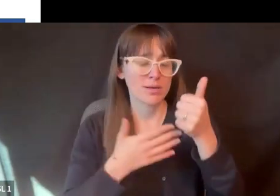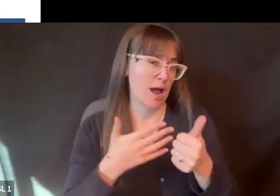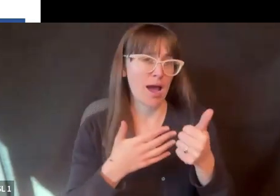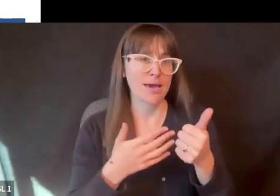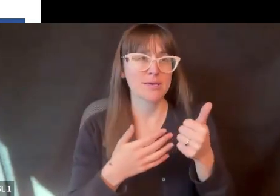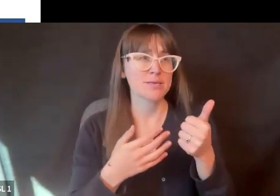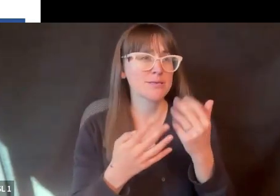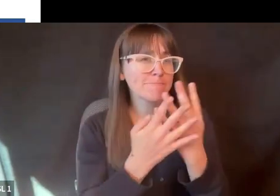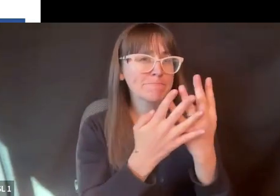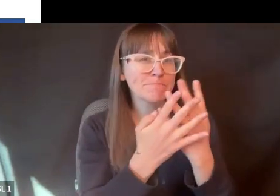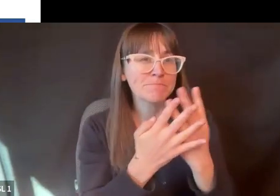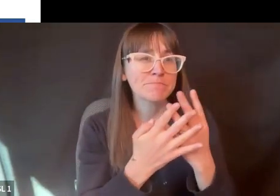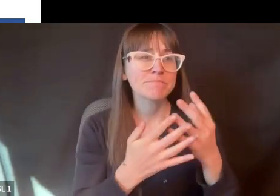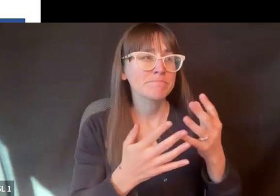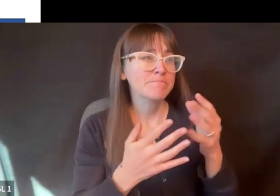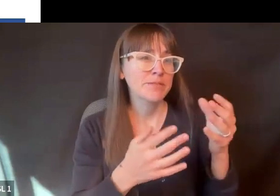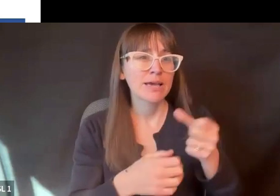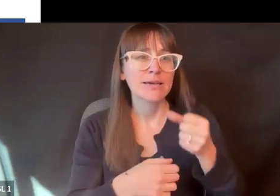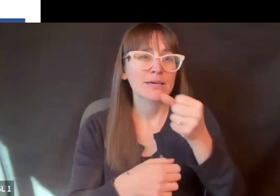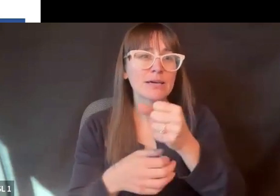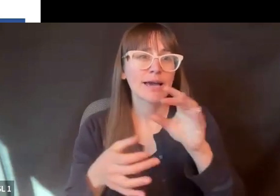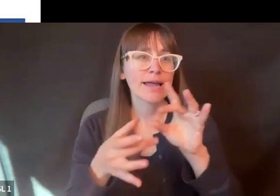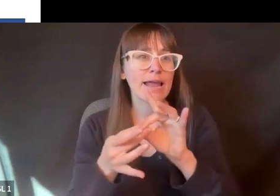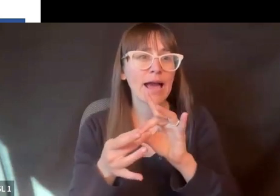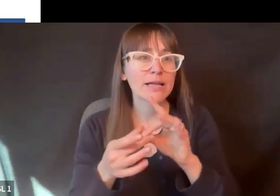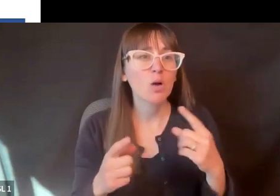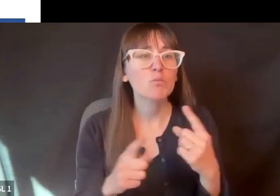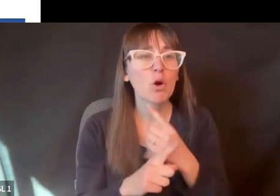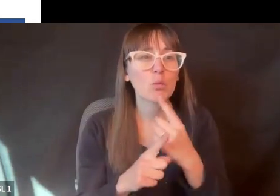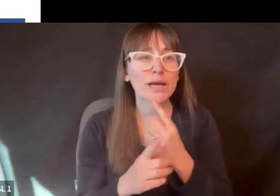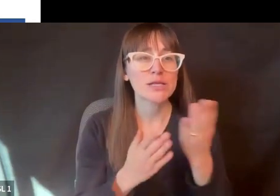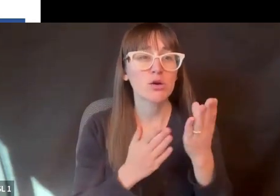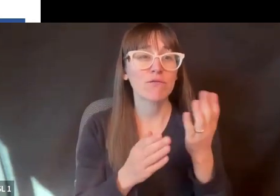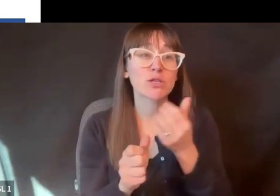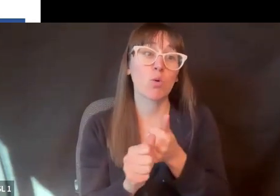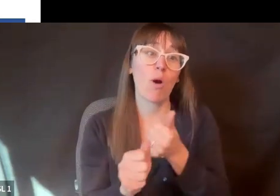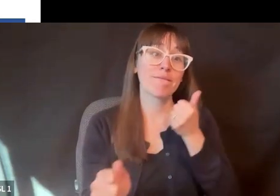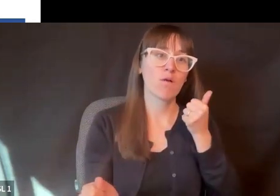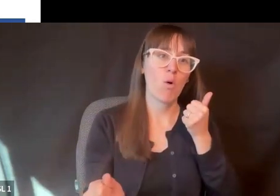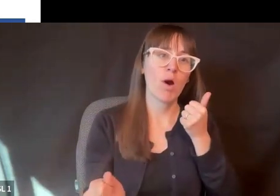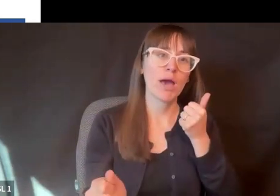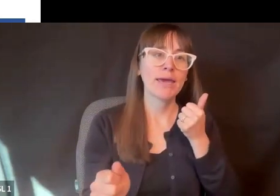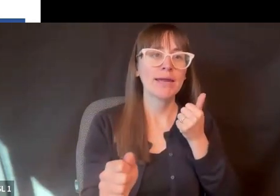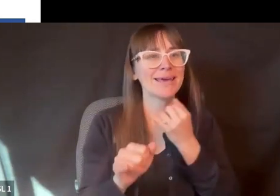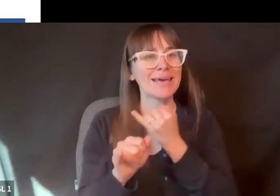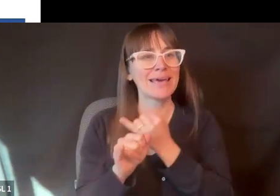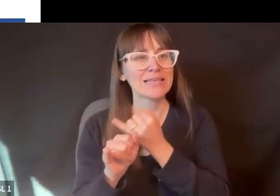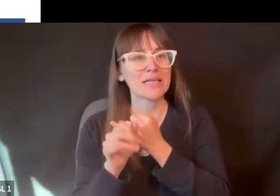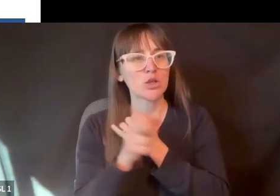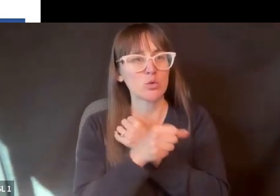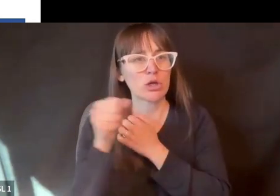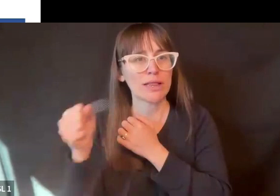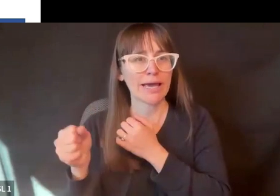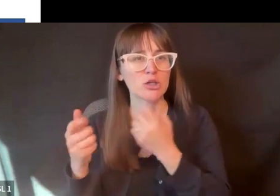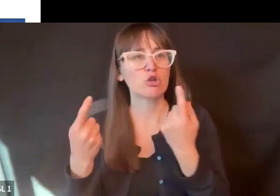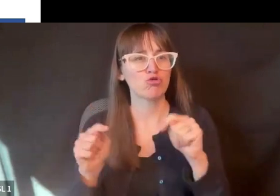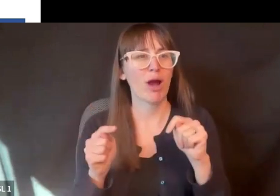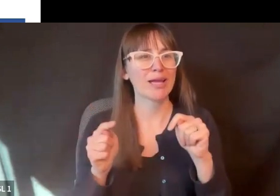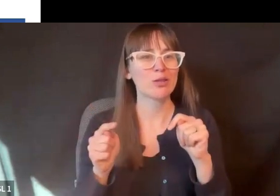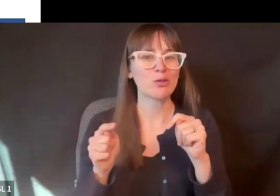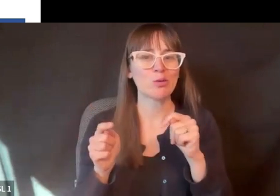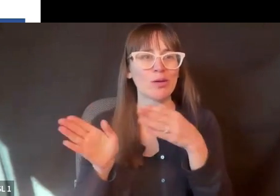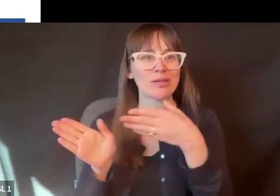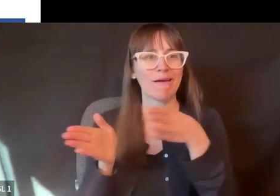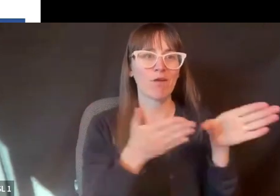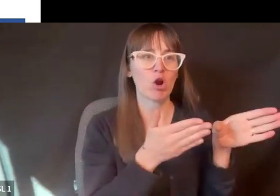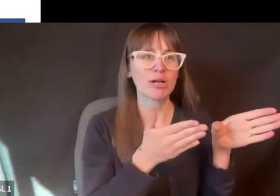are prioritized and get connected to the services they need to prevent that institutionalization, sort of a diversion